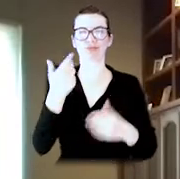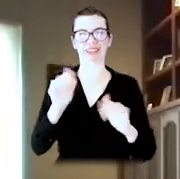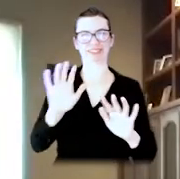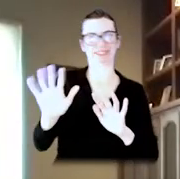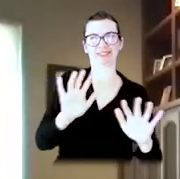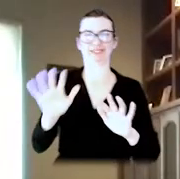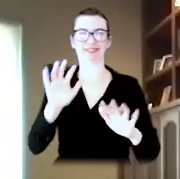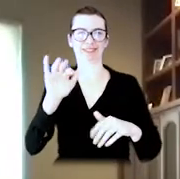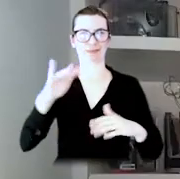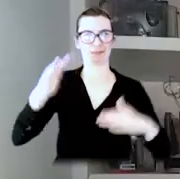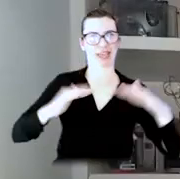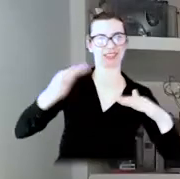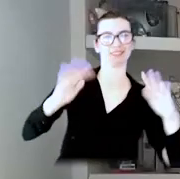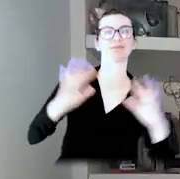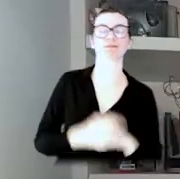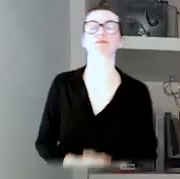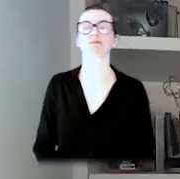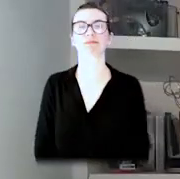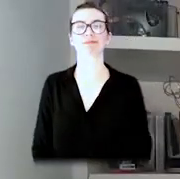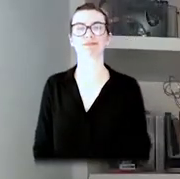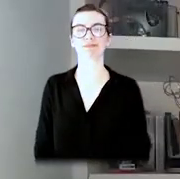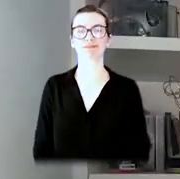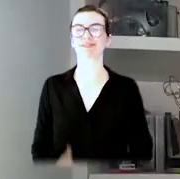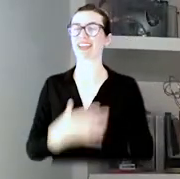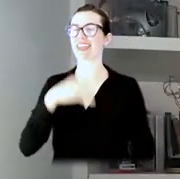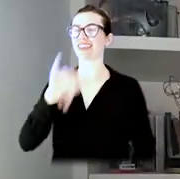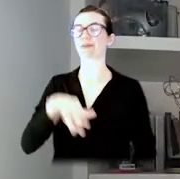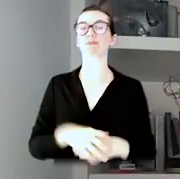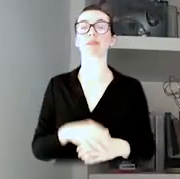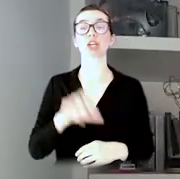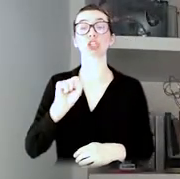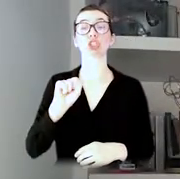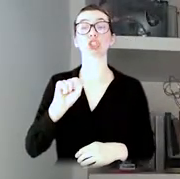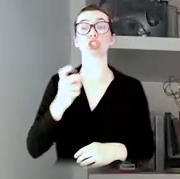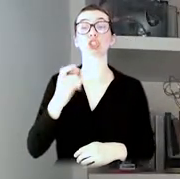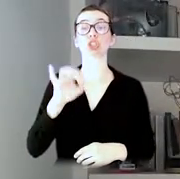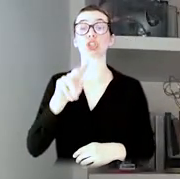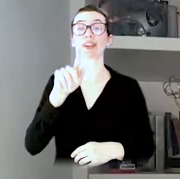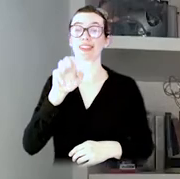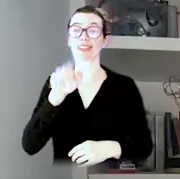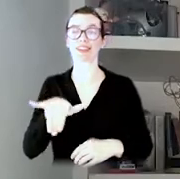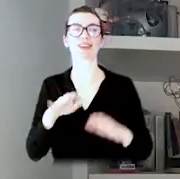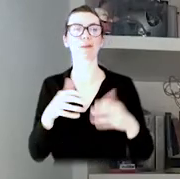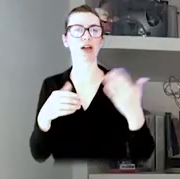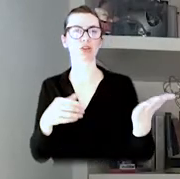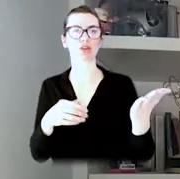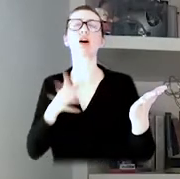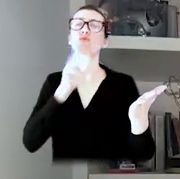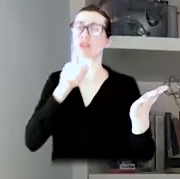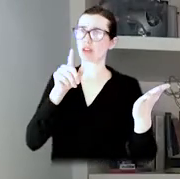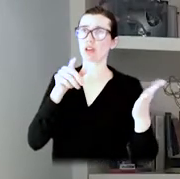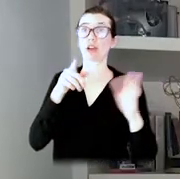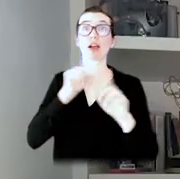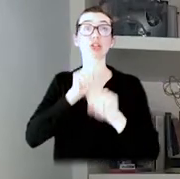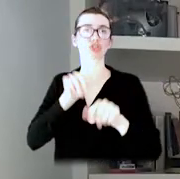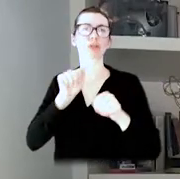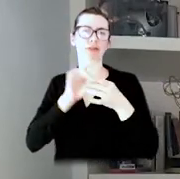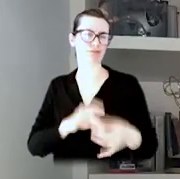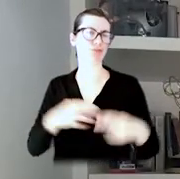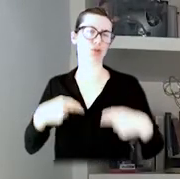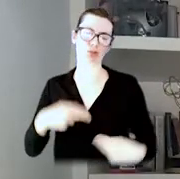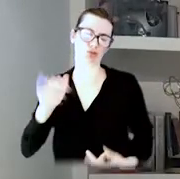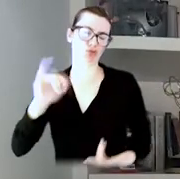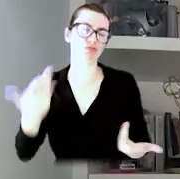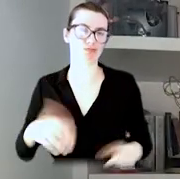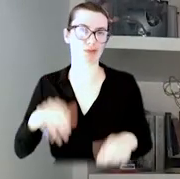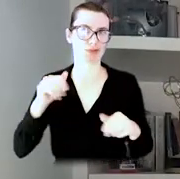balance. I like it. Shirley, how about you? And this can be human related too. We can have annoyances. Yeah, I think, I mean, I think